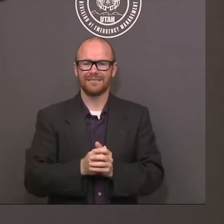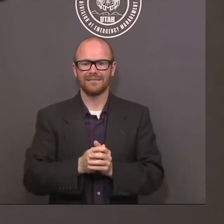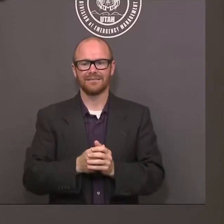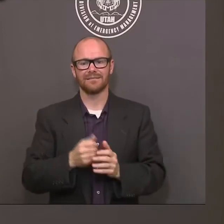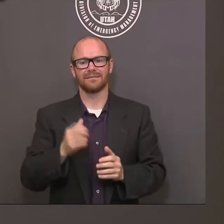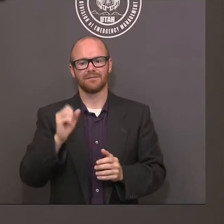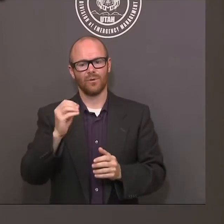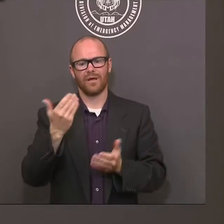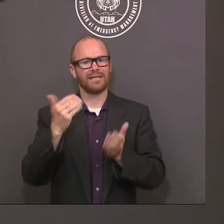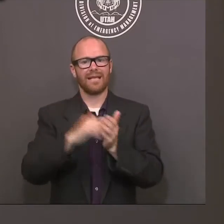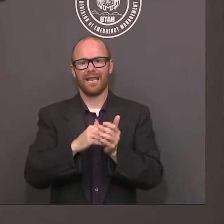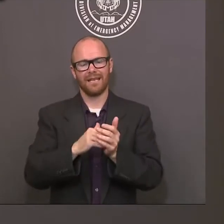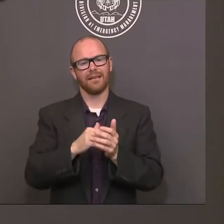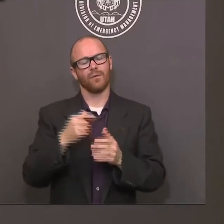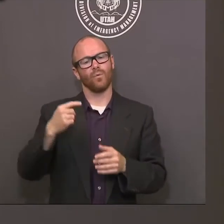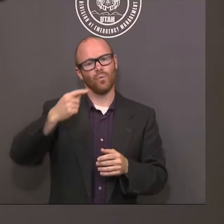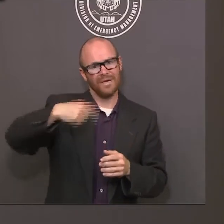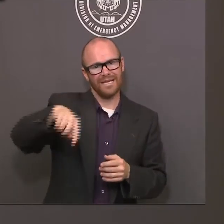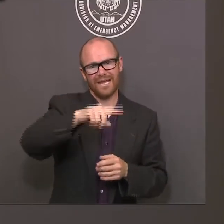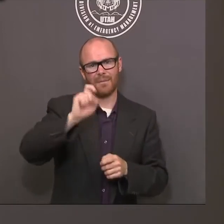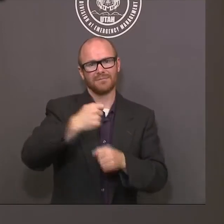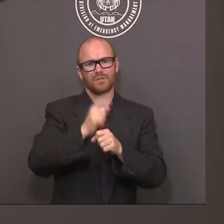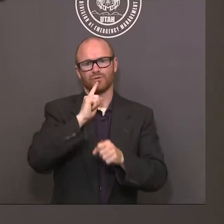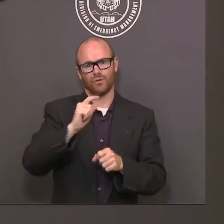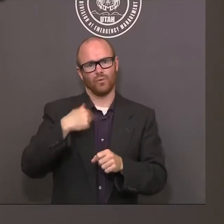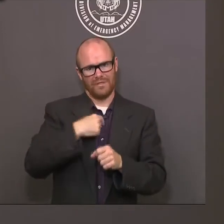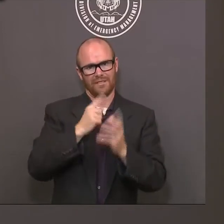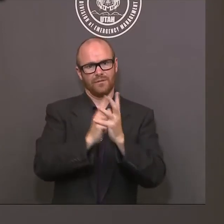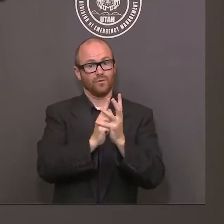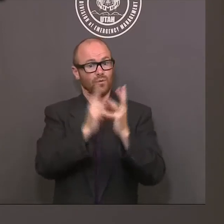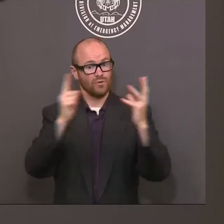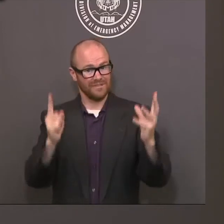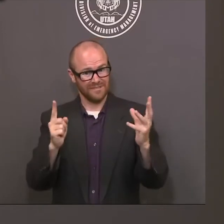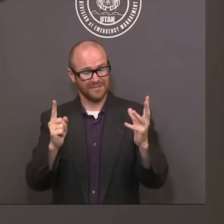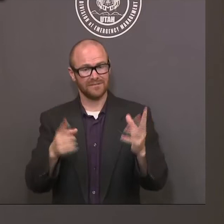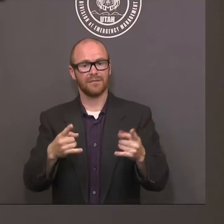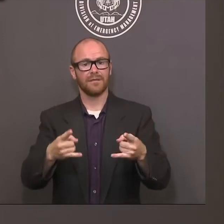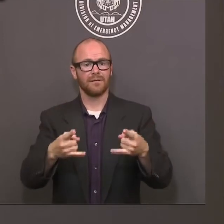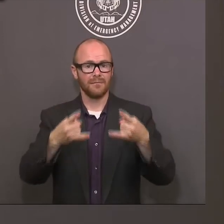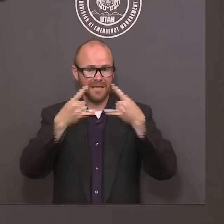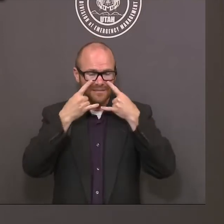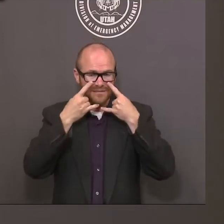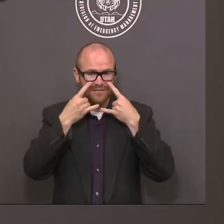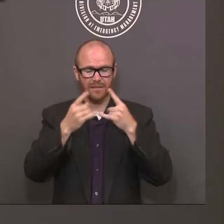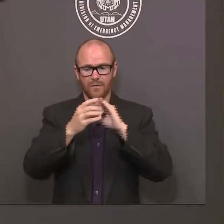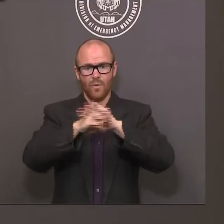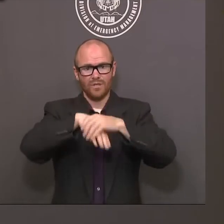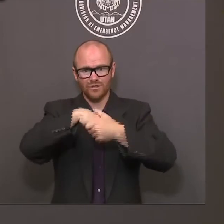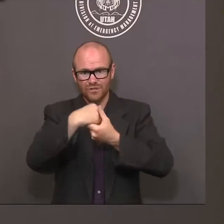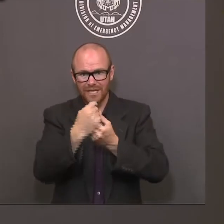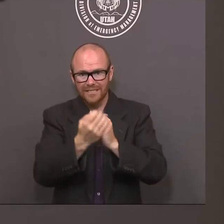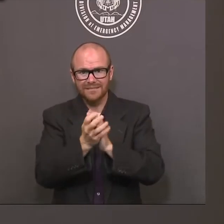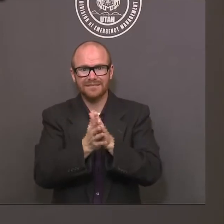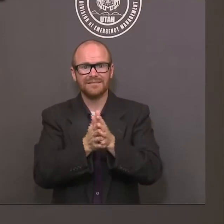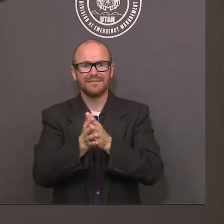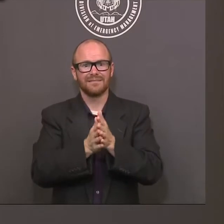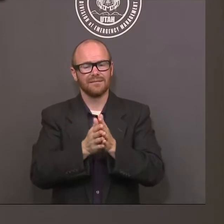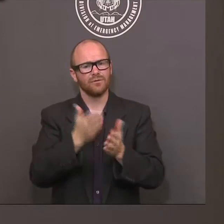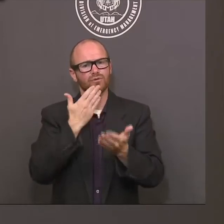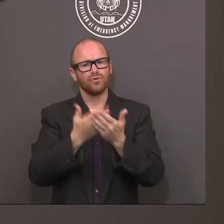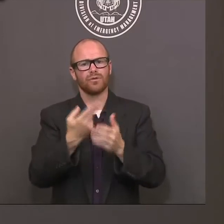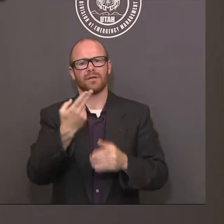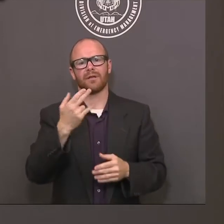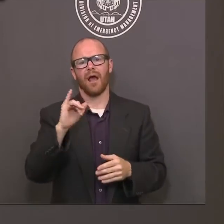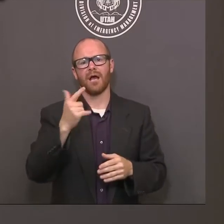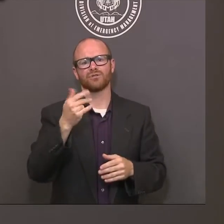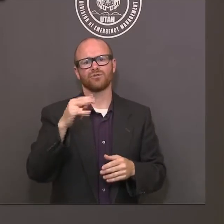new normal, but we need to make sure that we keep our social distancing, like has been said today, wash our hands, wear our masks, and those